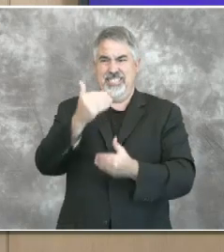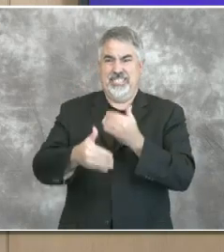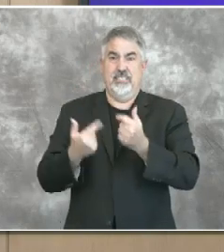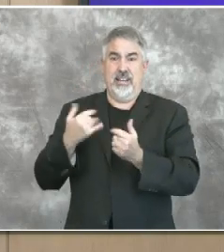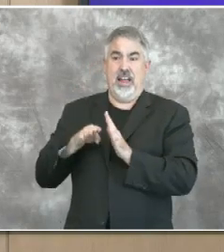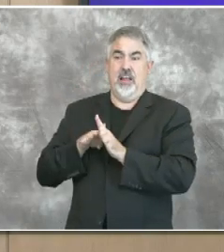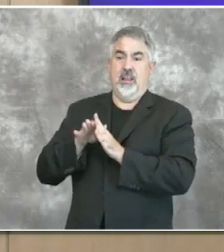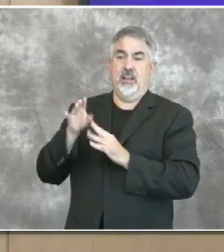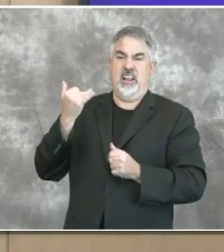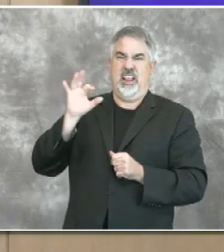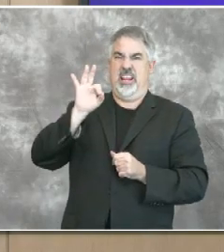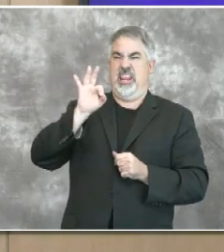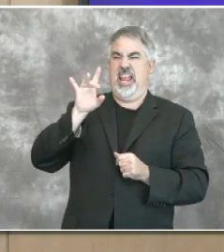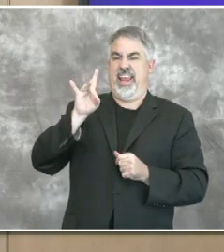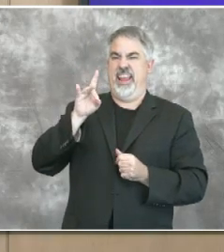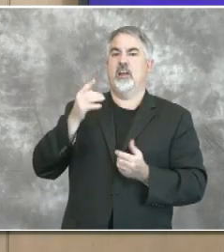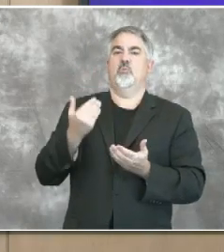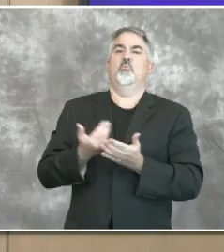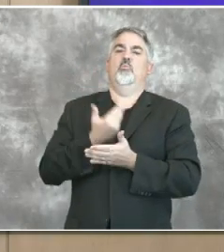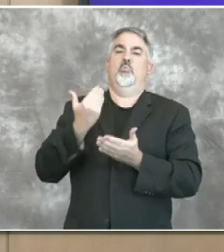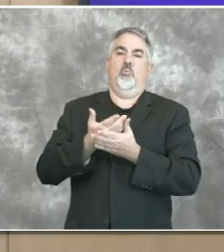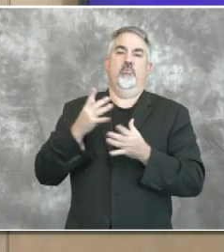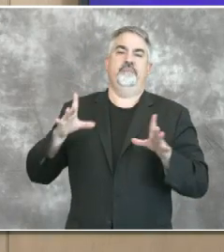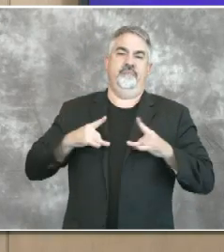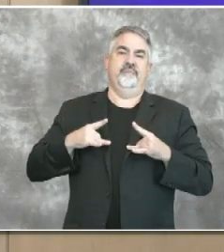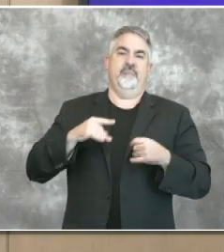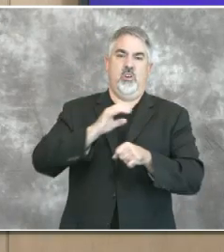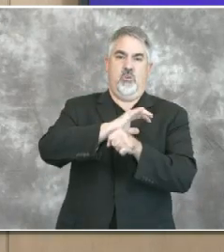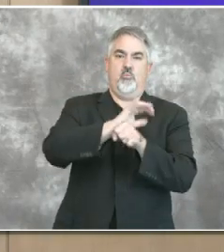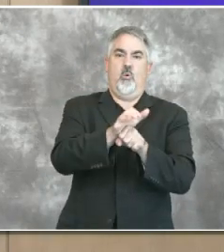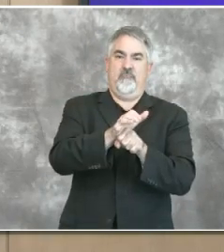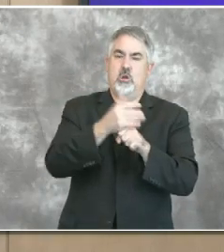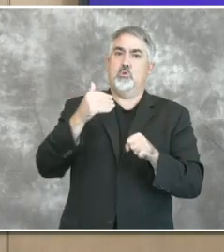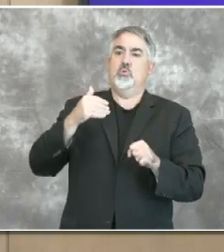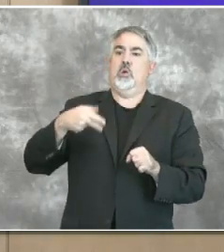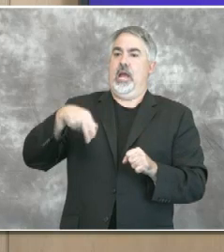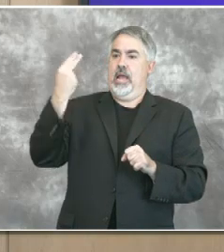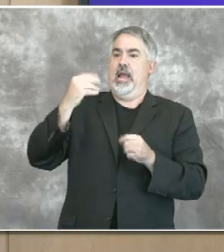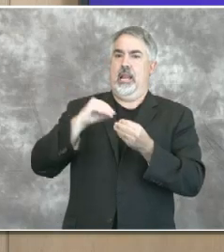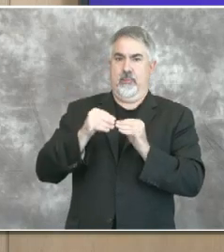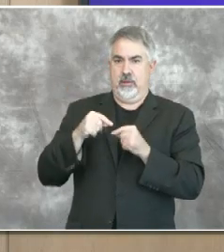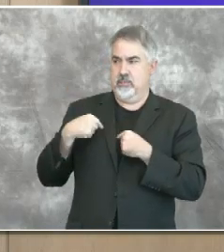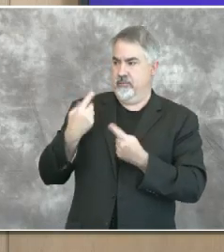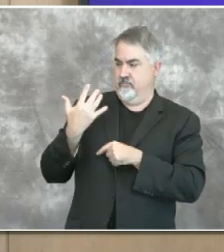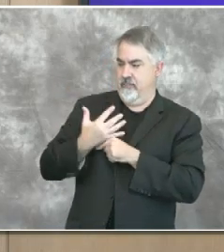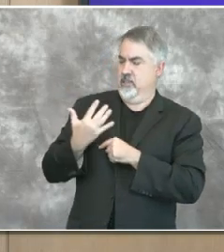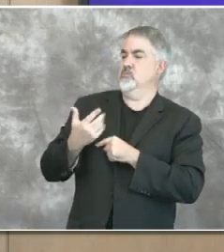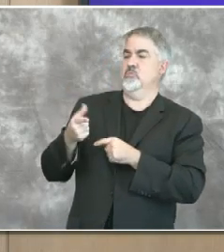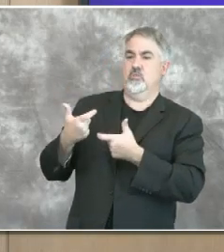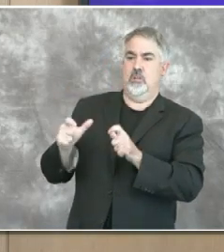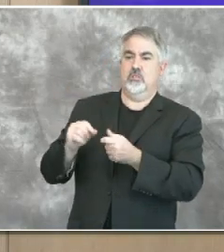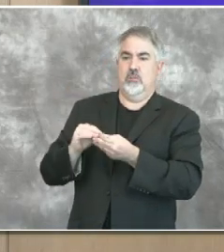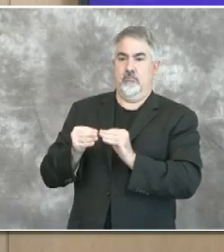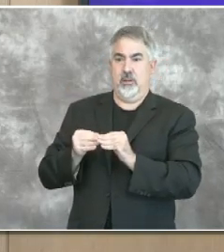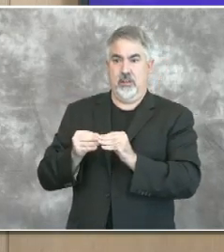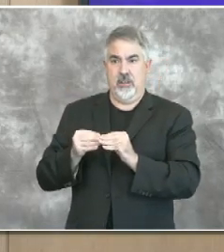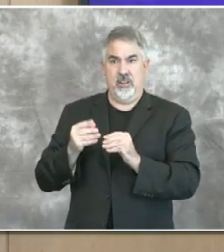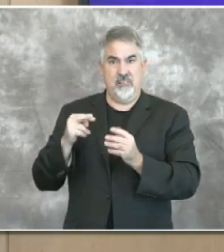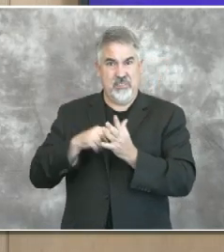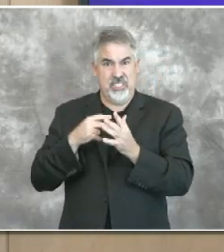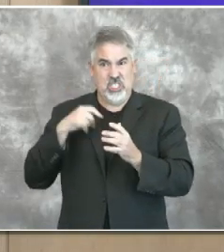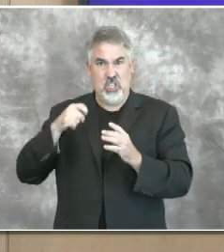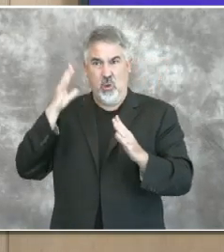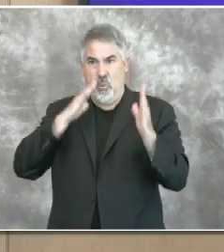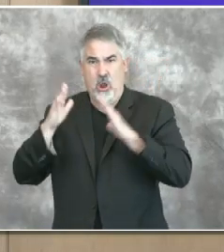is our highest total in the last 5 days, which is not any more a cause for alarm than a lower total from a couple